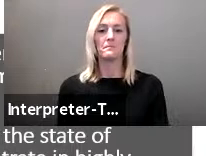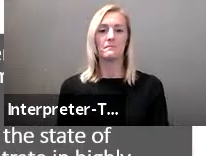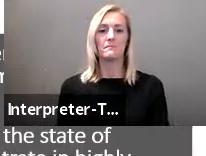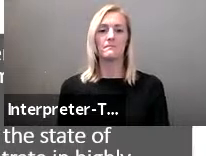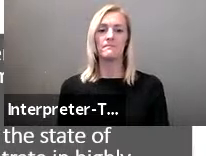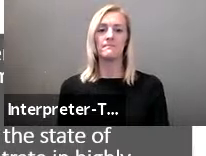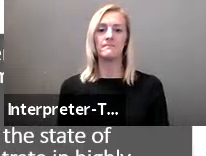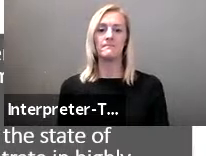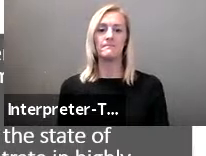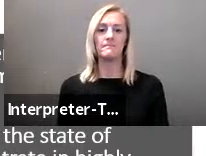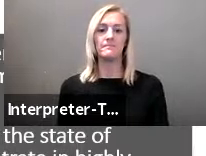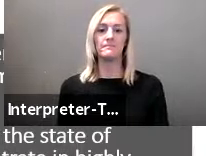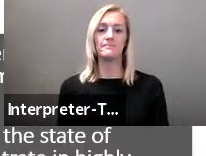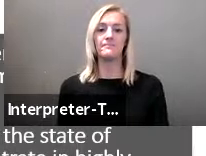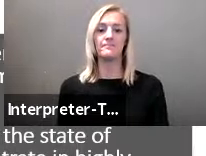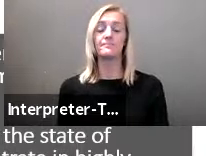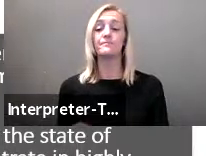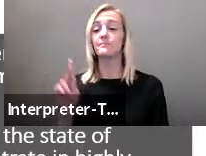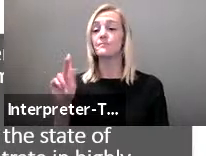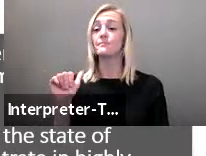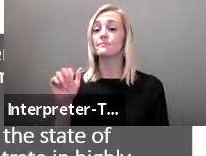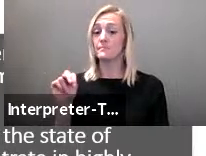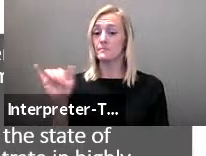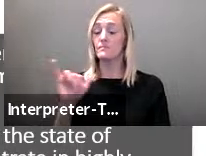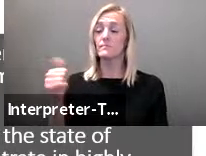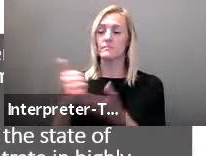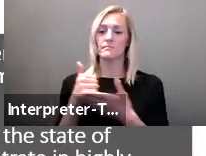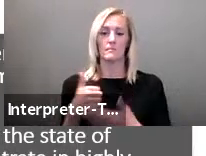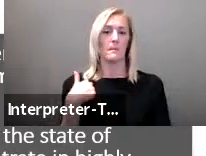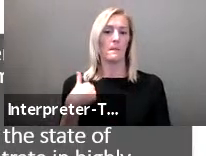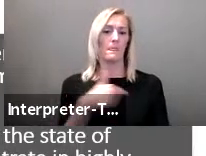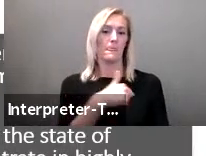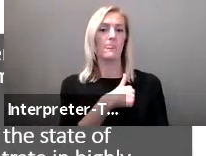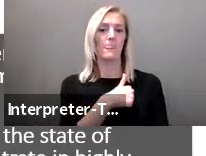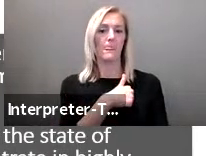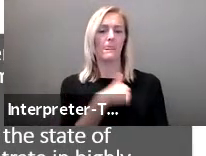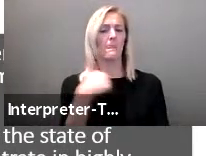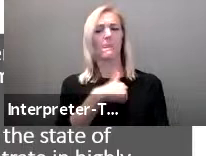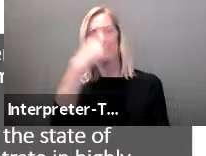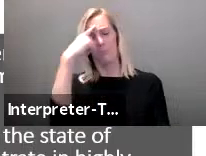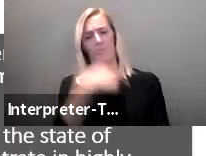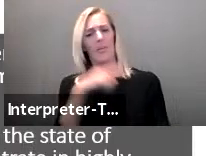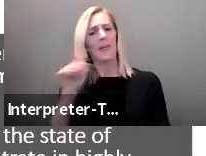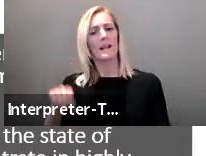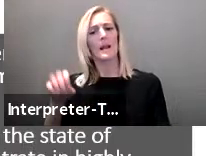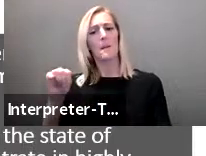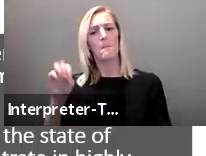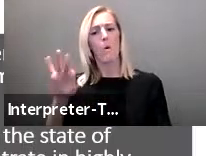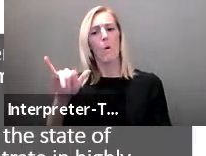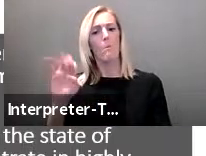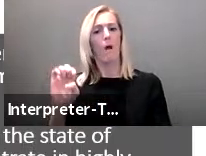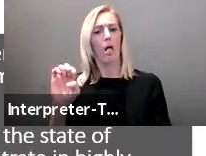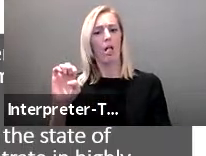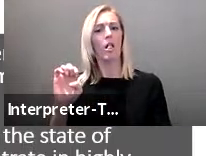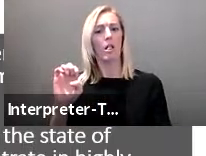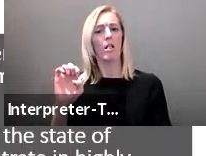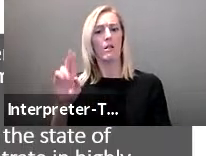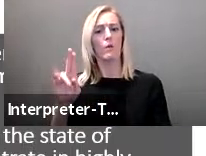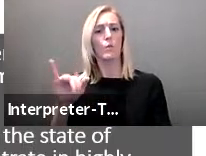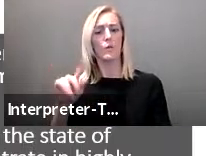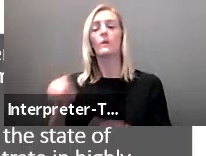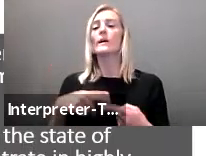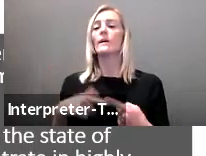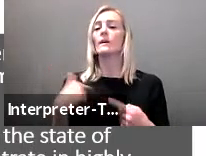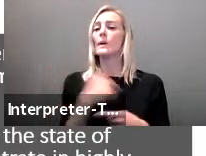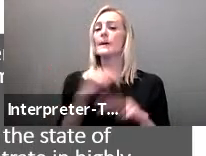of the things the state of Kansas is helping us on is we thought we needed to get a mobile unit. When we did our assessment, just really quickly, when we did